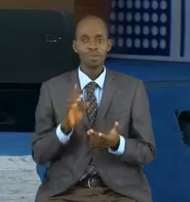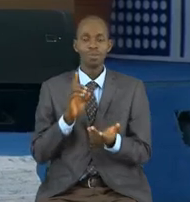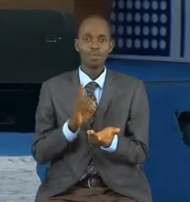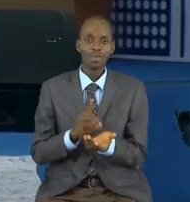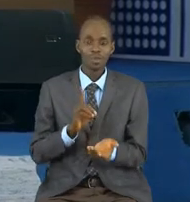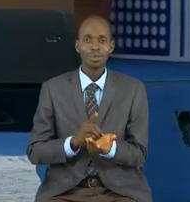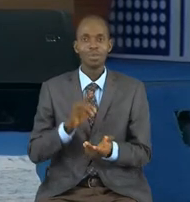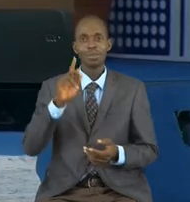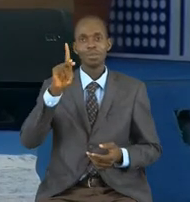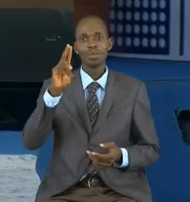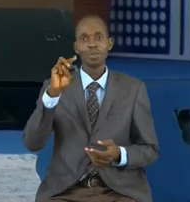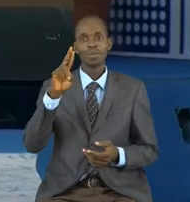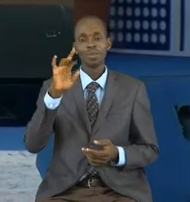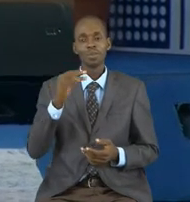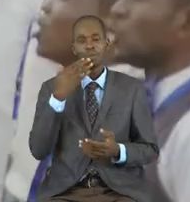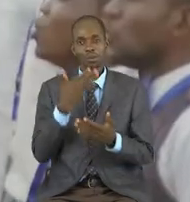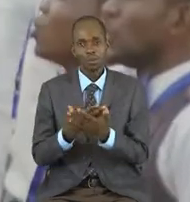come, sir. Praise the Lord.